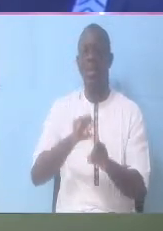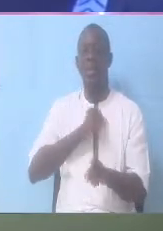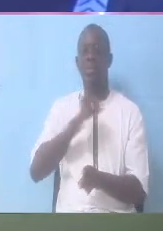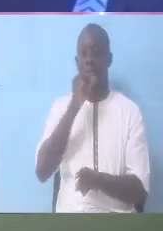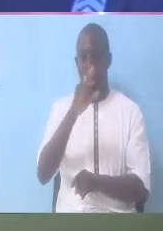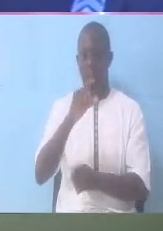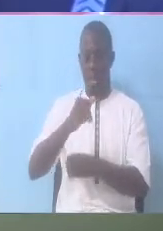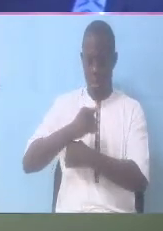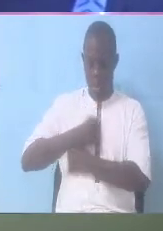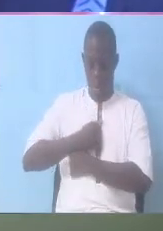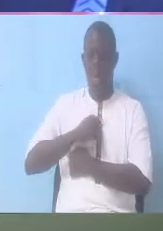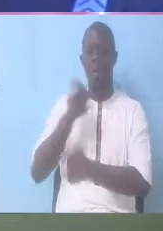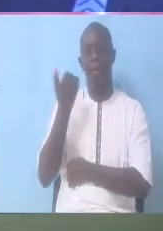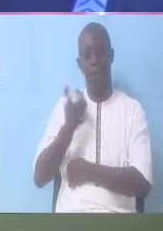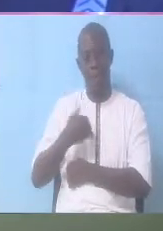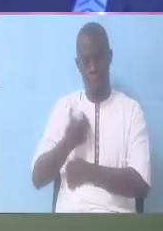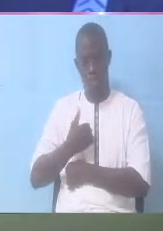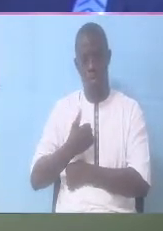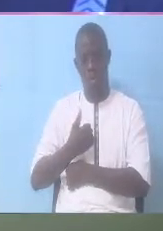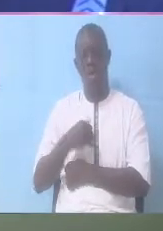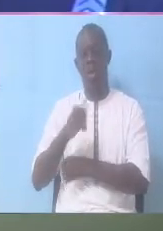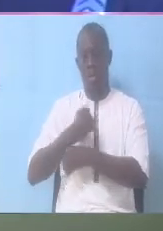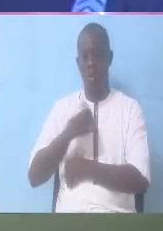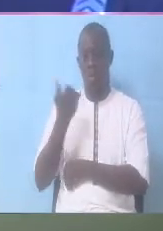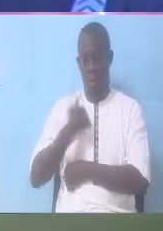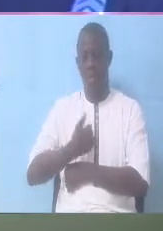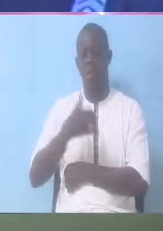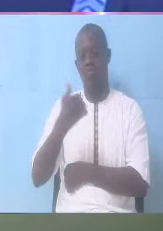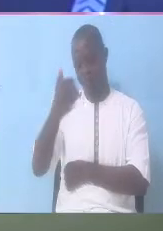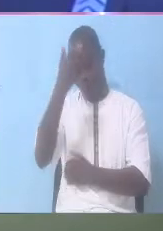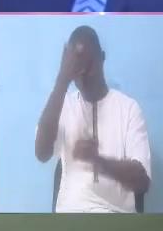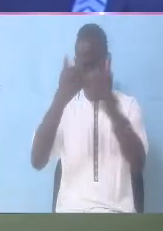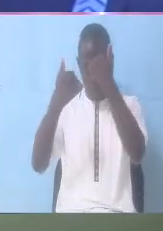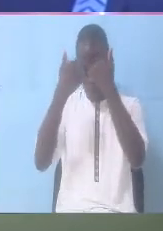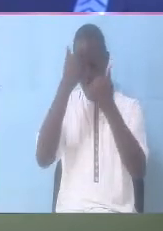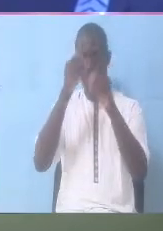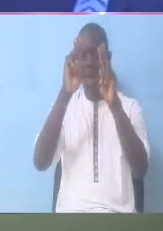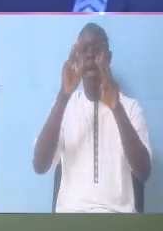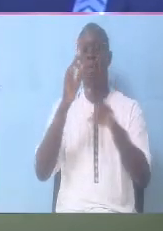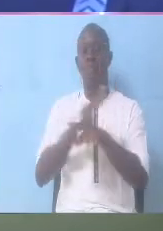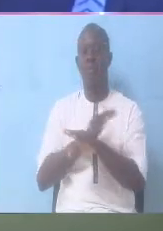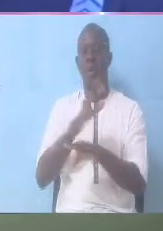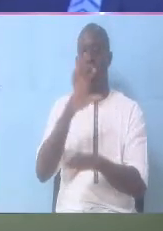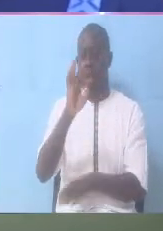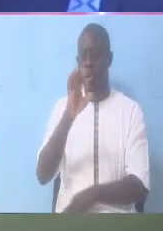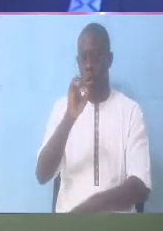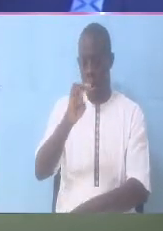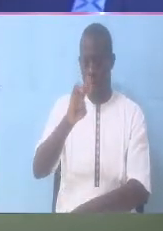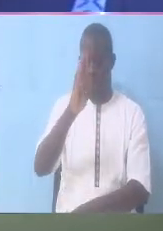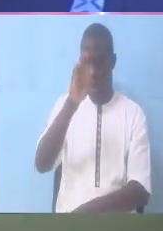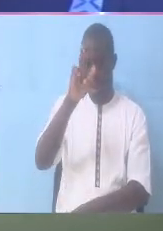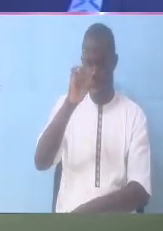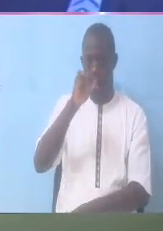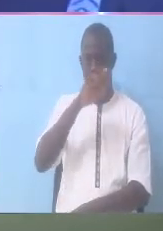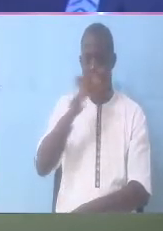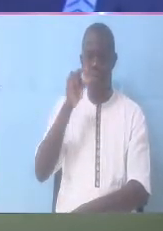who. Nanyum foko security le ba filindi kambari man Tumbul tof. Okay, all right, better